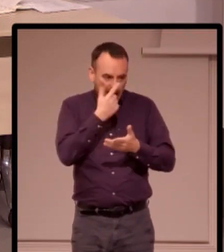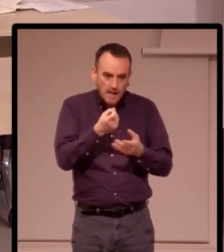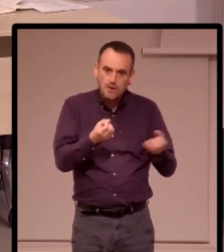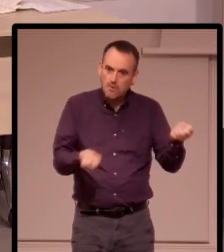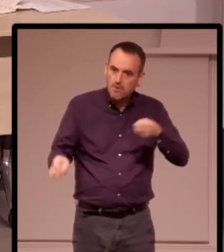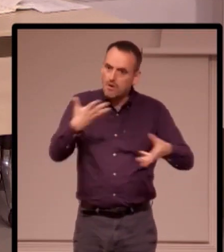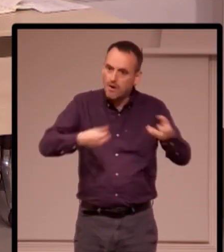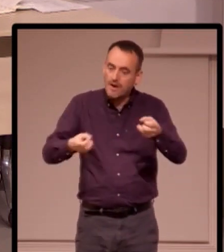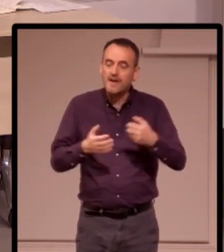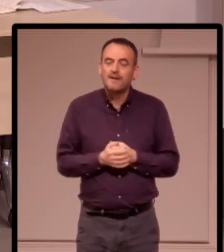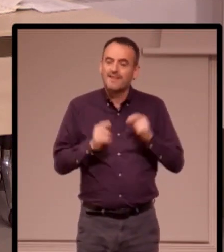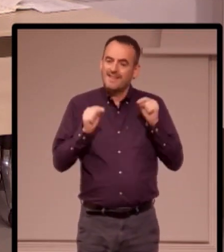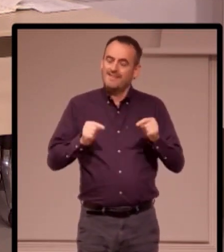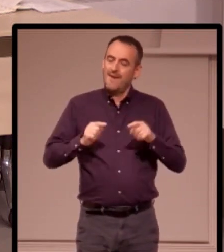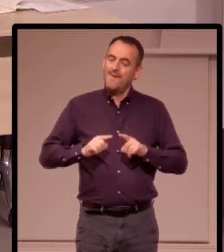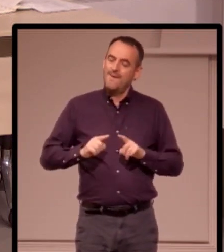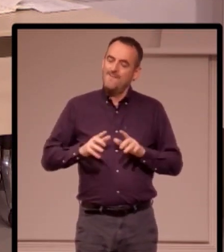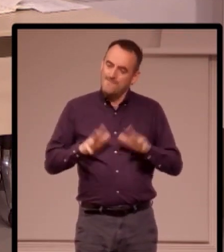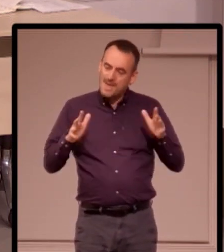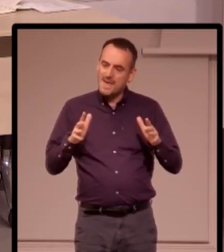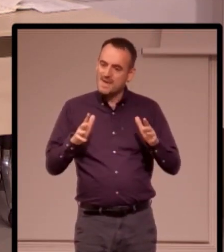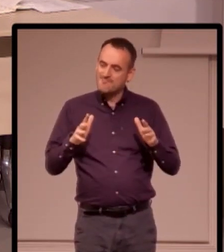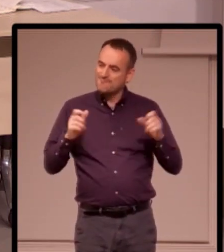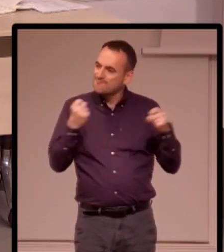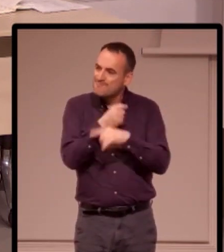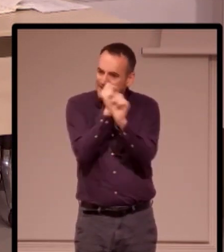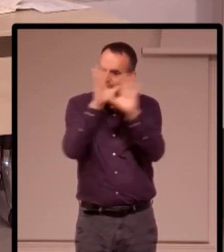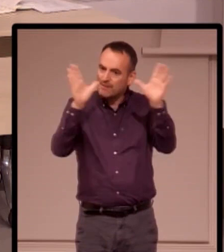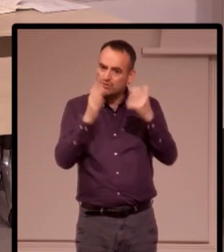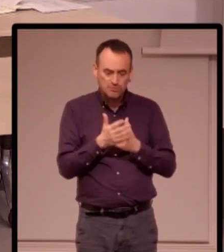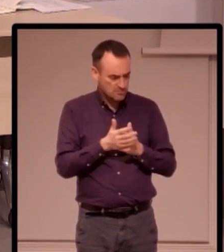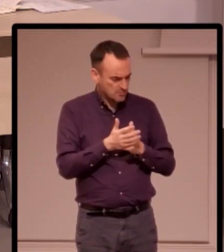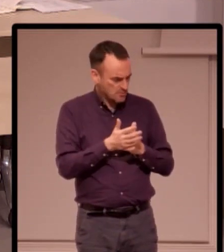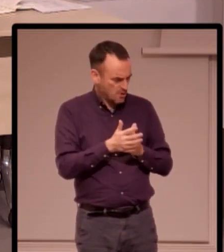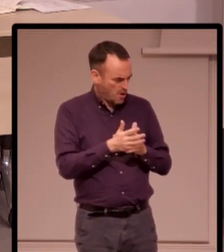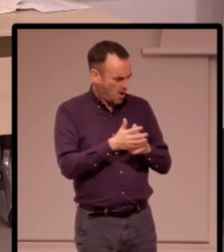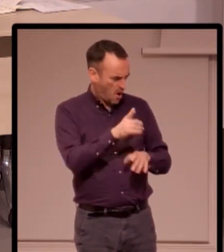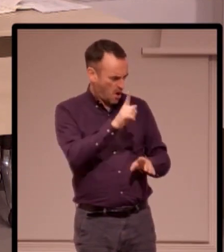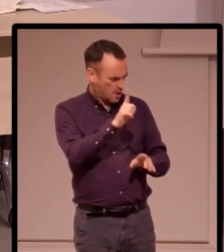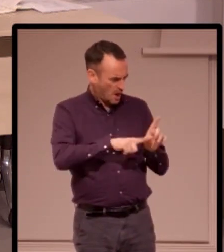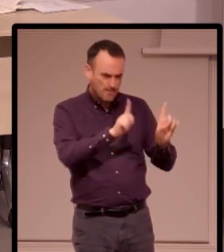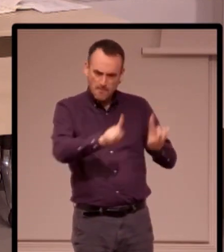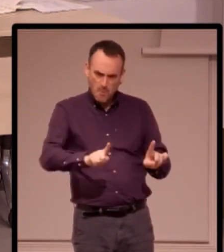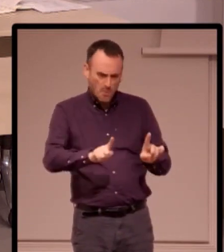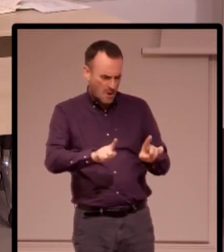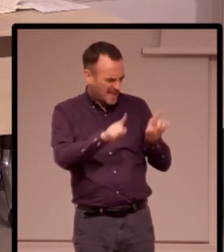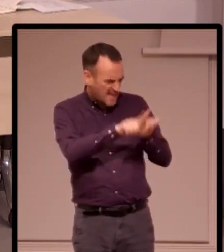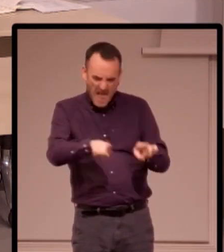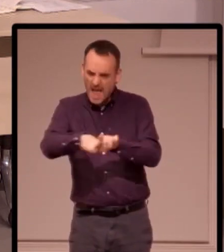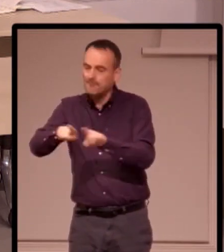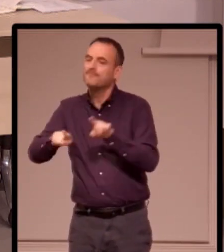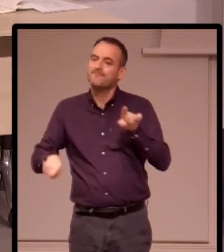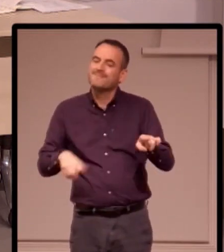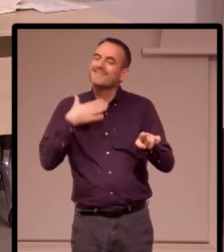biggest misconceptions that comes out to us is they're not all the same. They all need to be spoken to in a really individualised, like you just